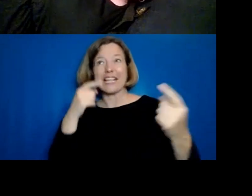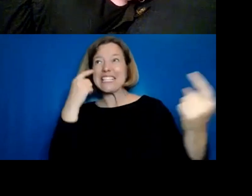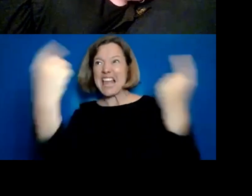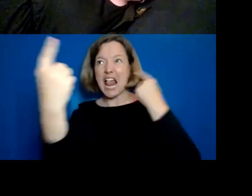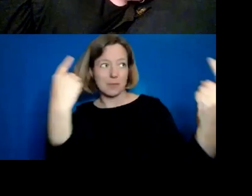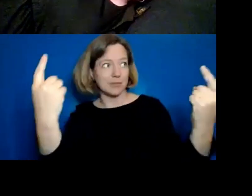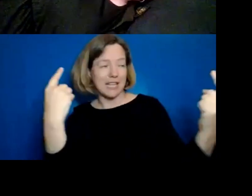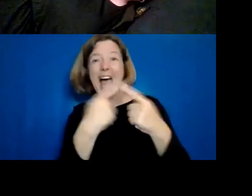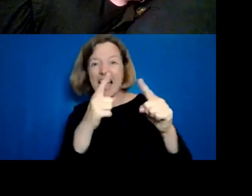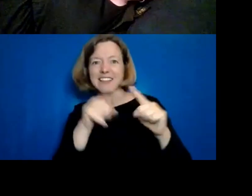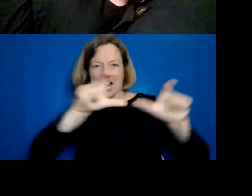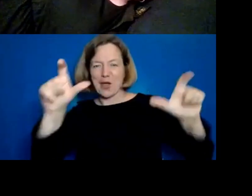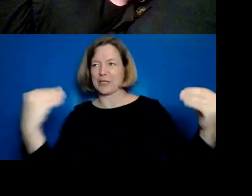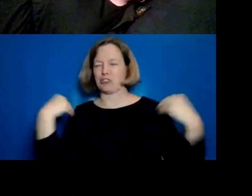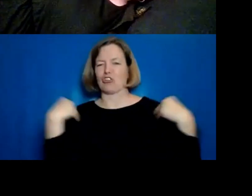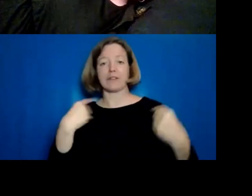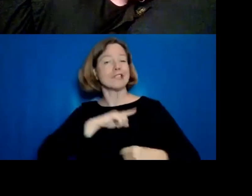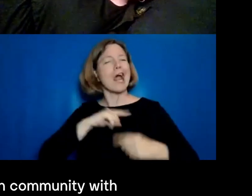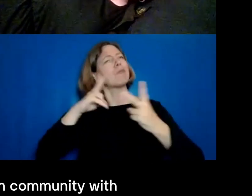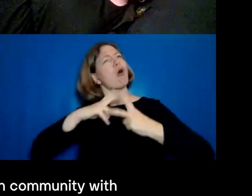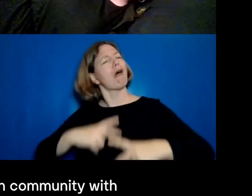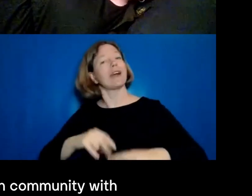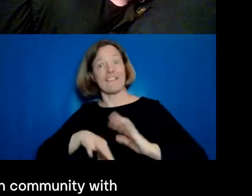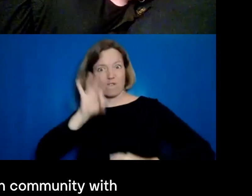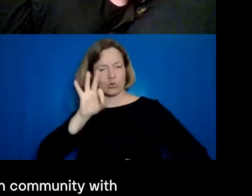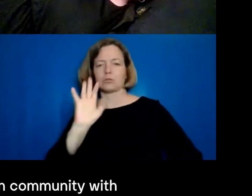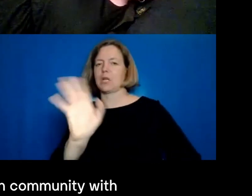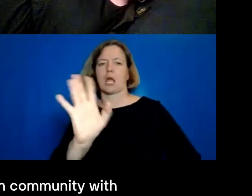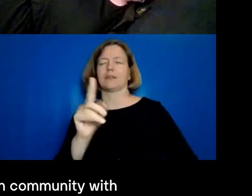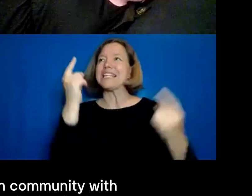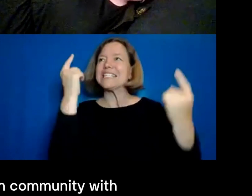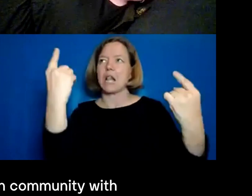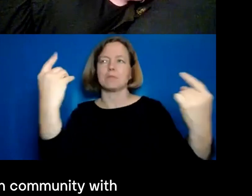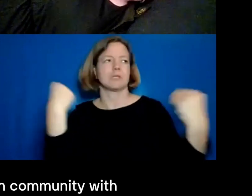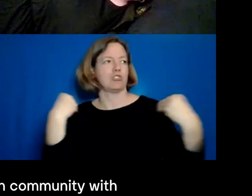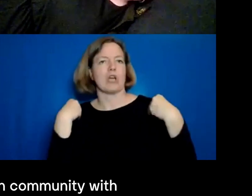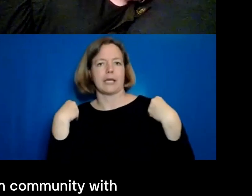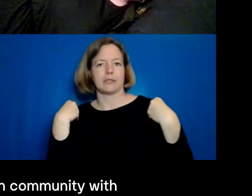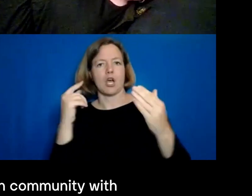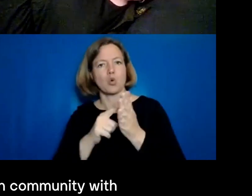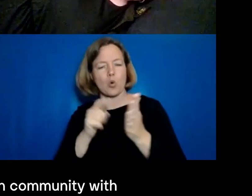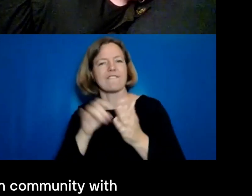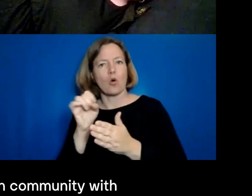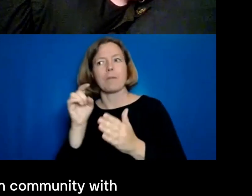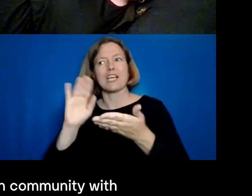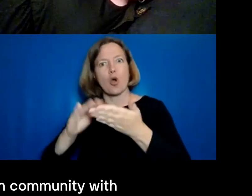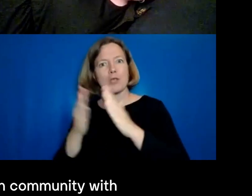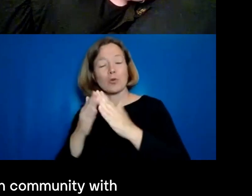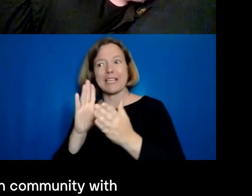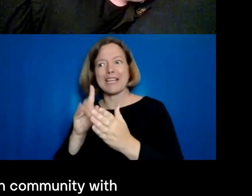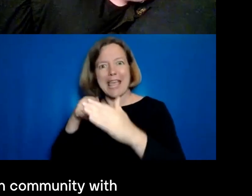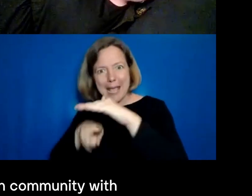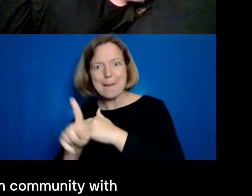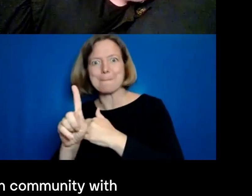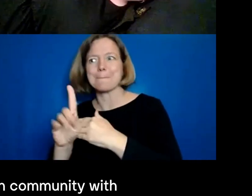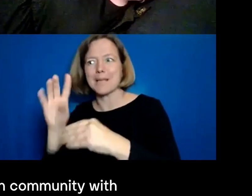oh, this is your access needs, I know it better than you, but because I was in community with other people who needed